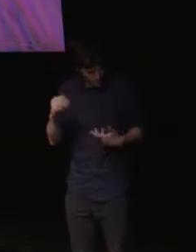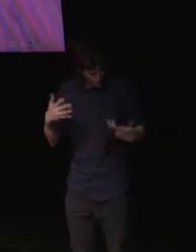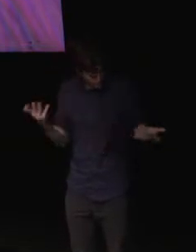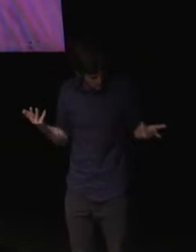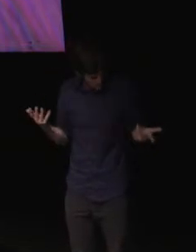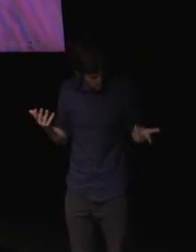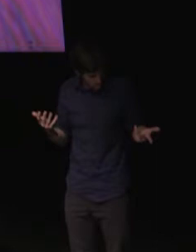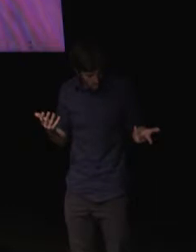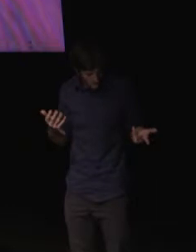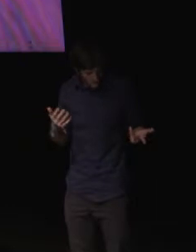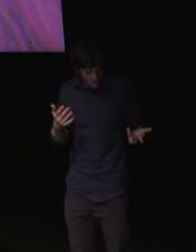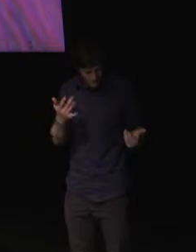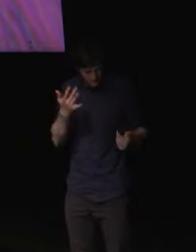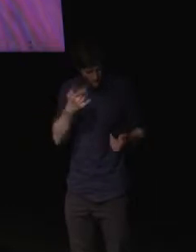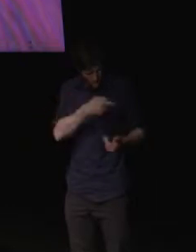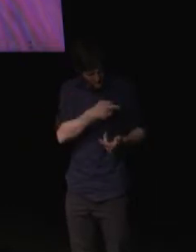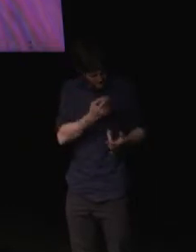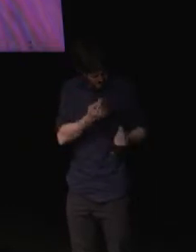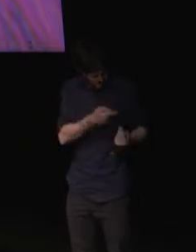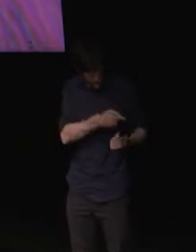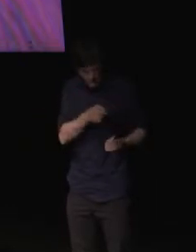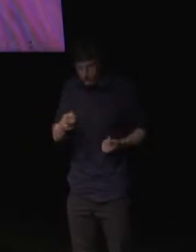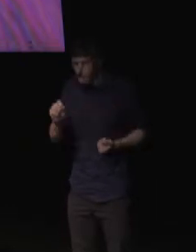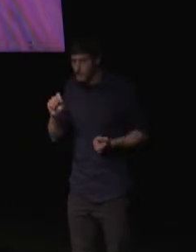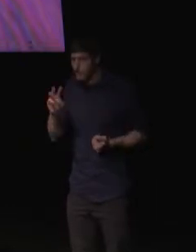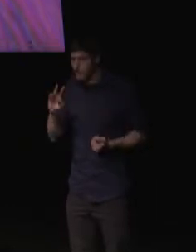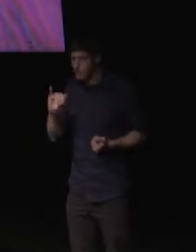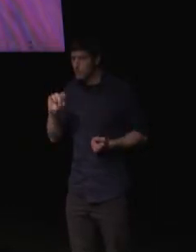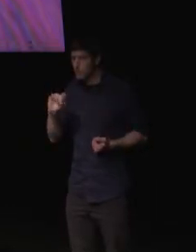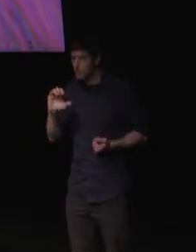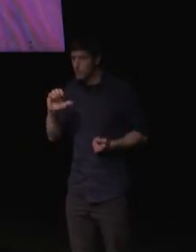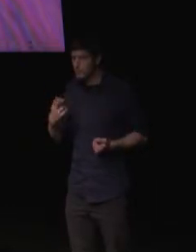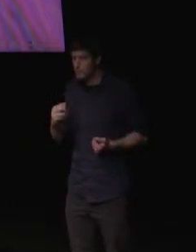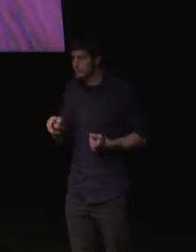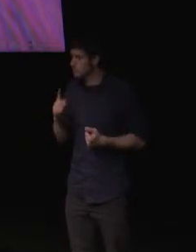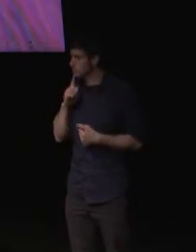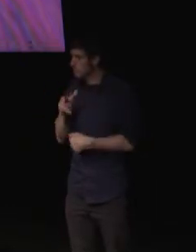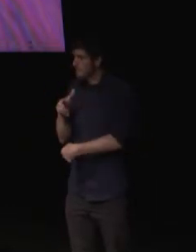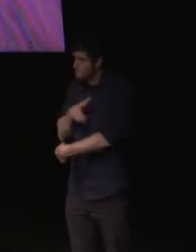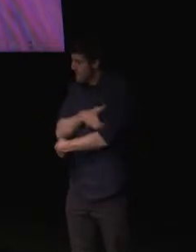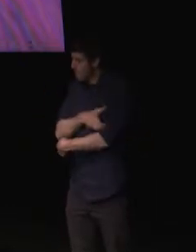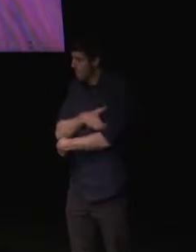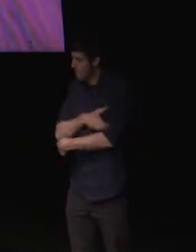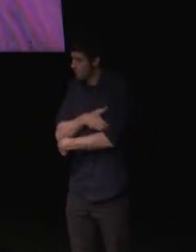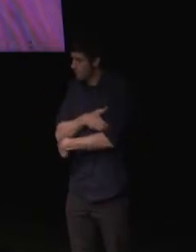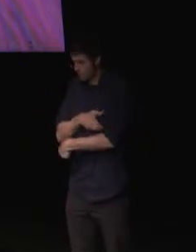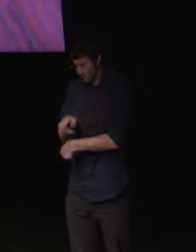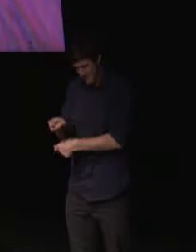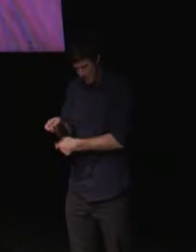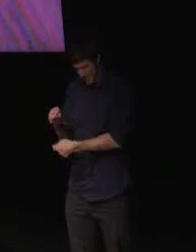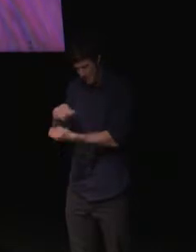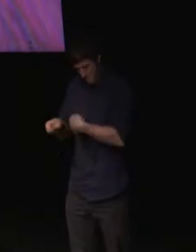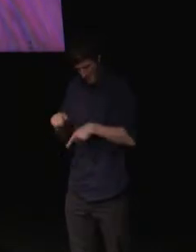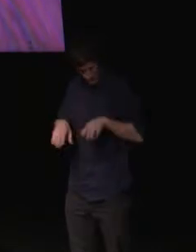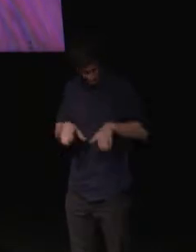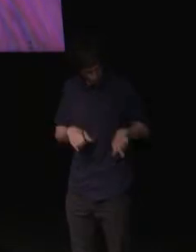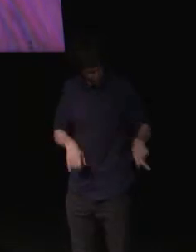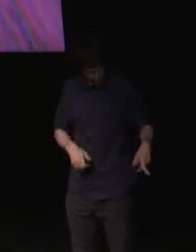doing? The Switch is such a powerful piece of equipment that could actually replace what you're